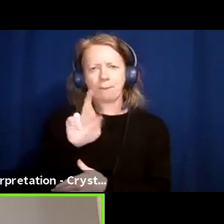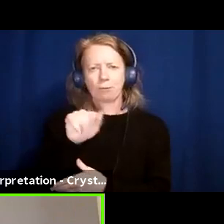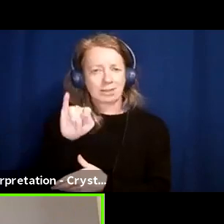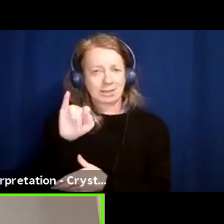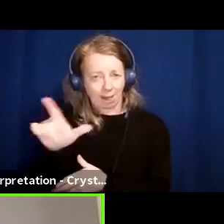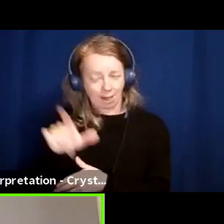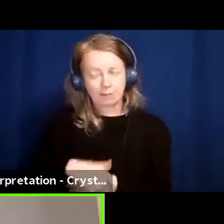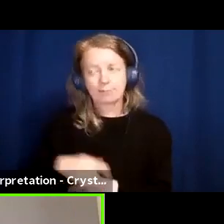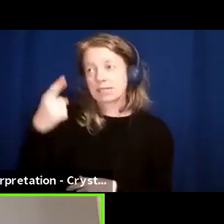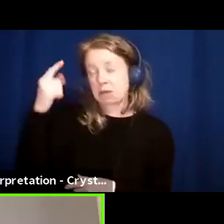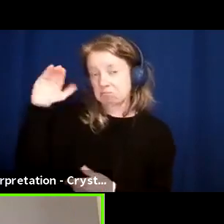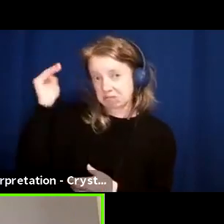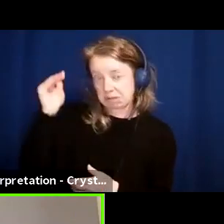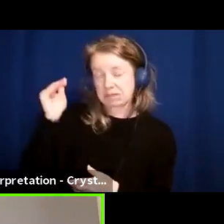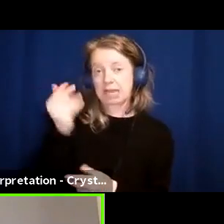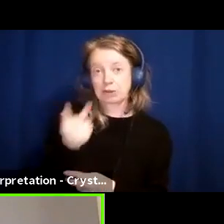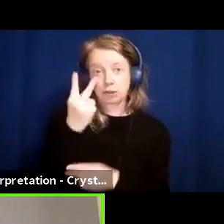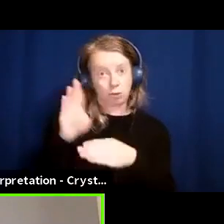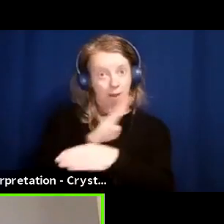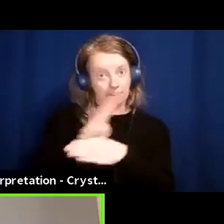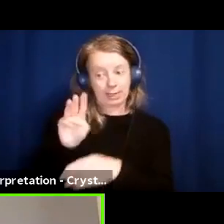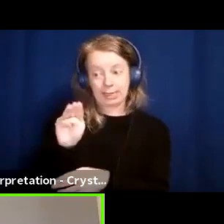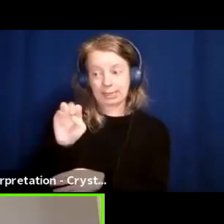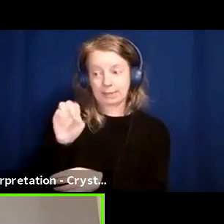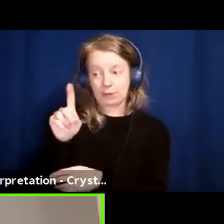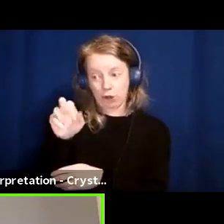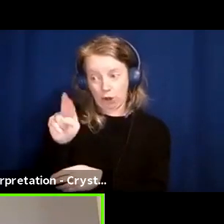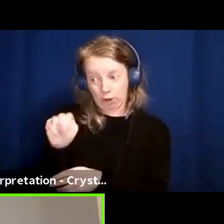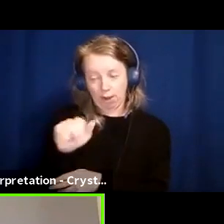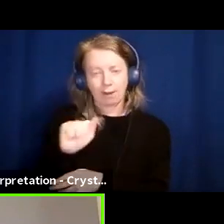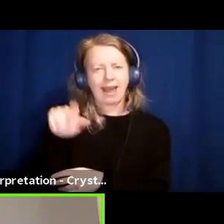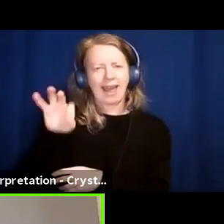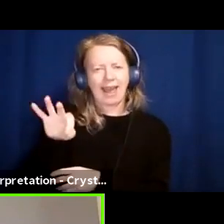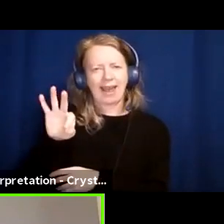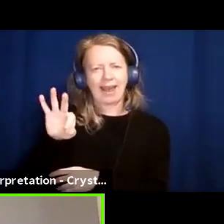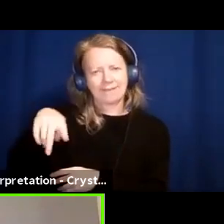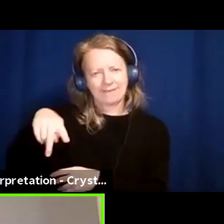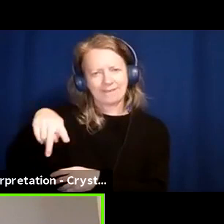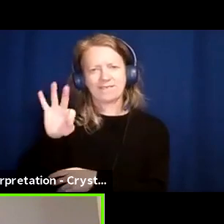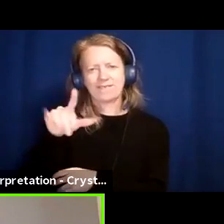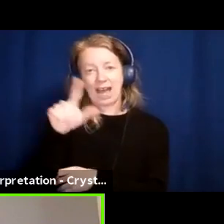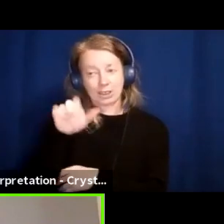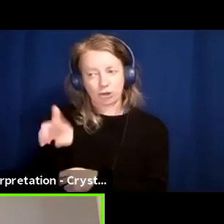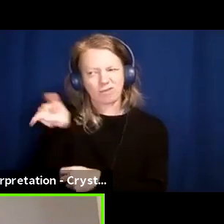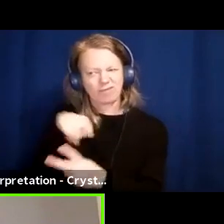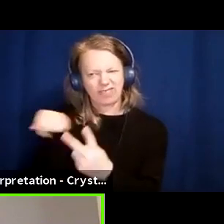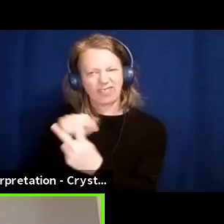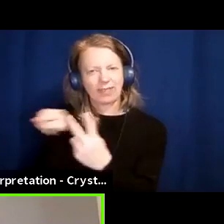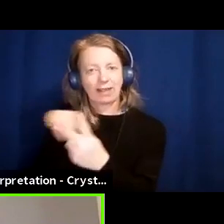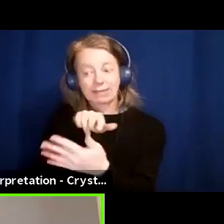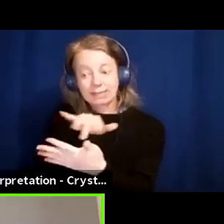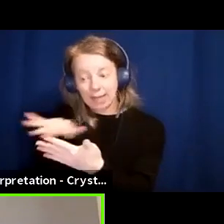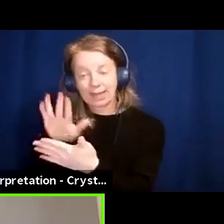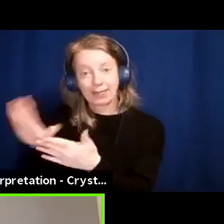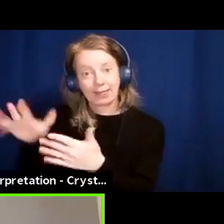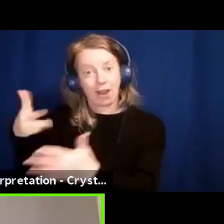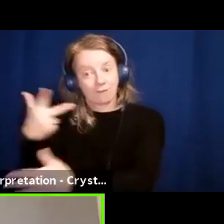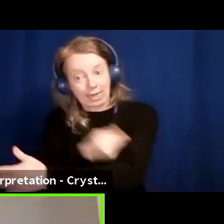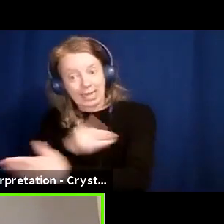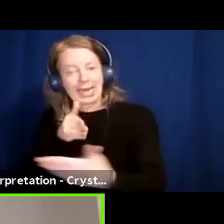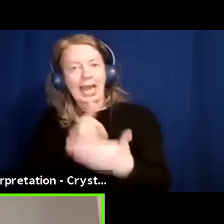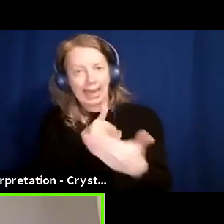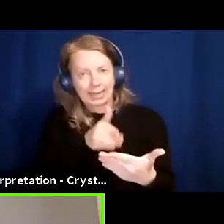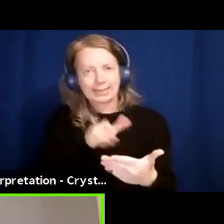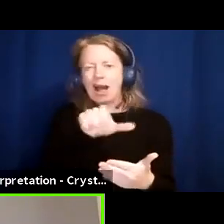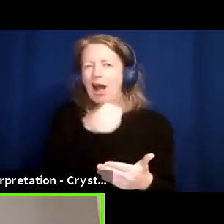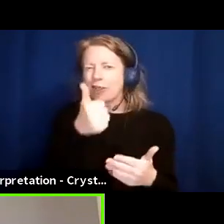have both studied their vaccine against some of these variants, and what they know specifically for the UK variant, it's equally